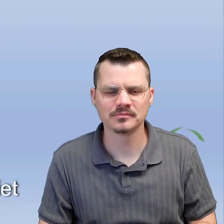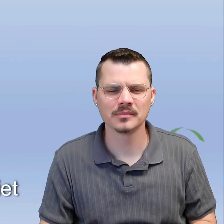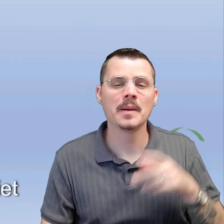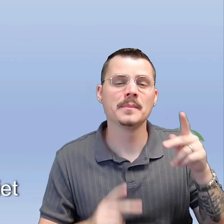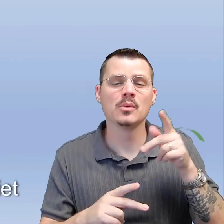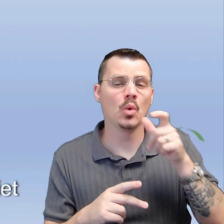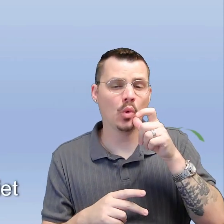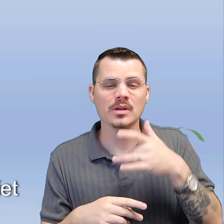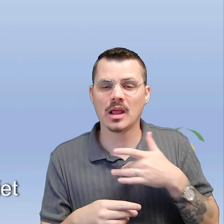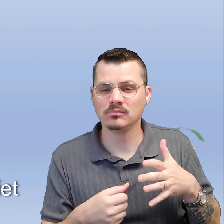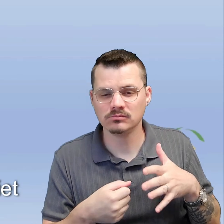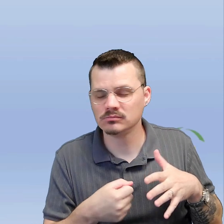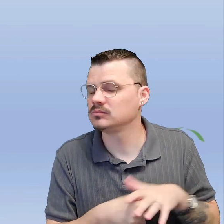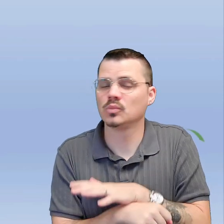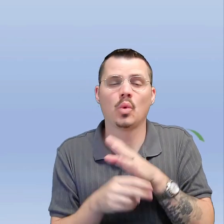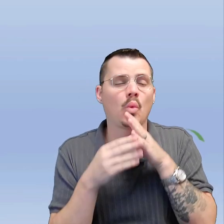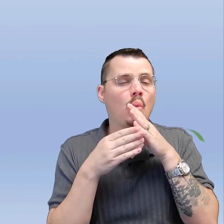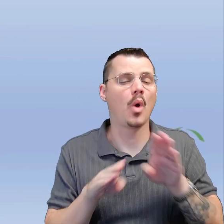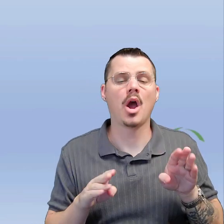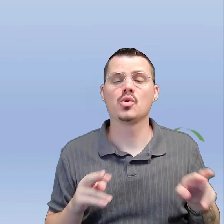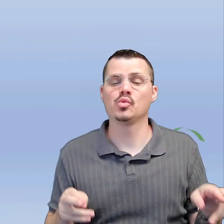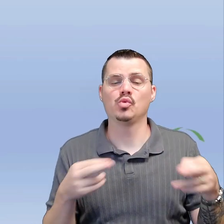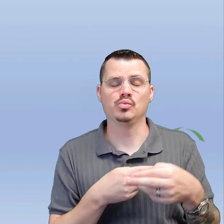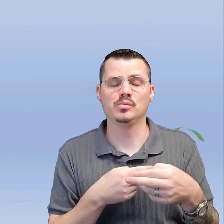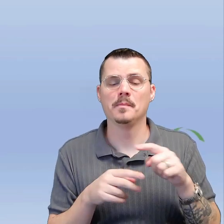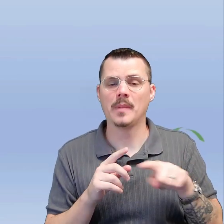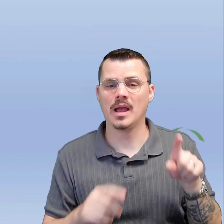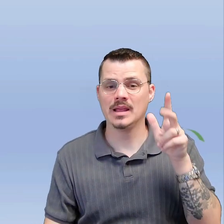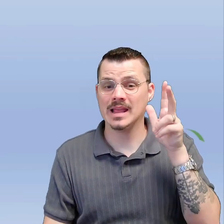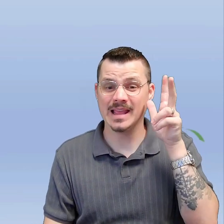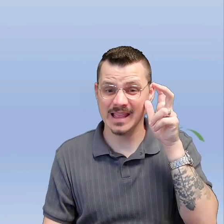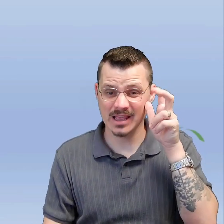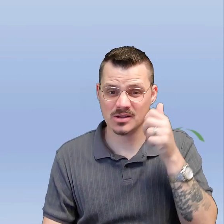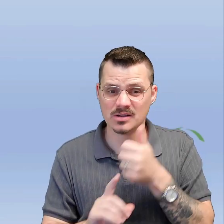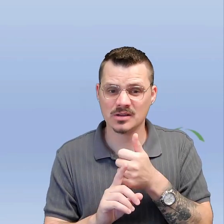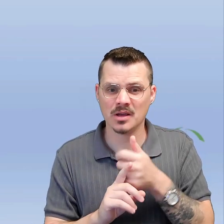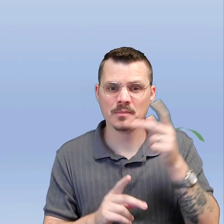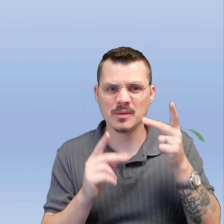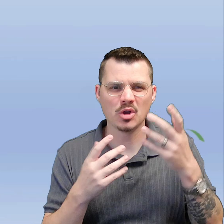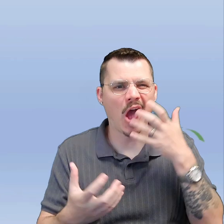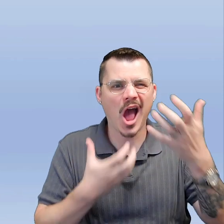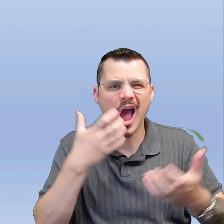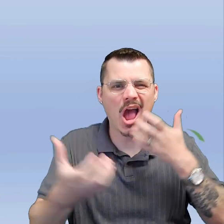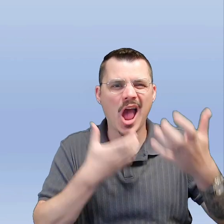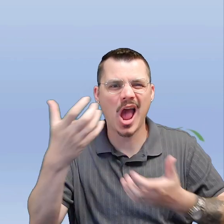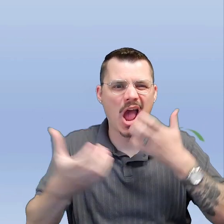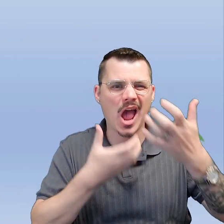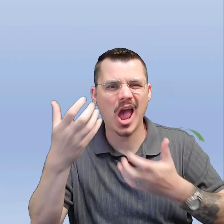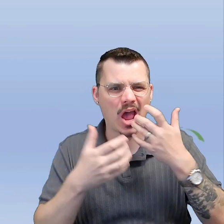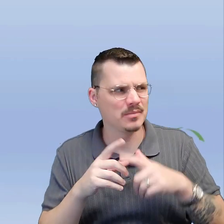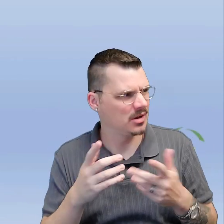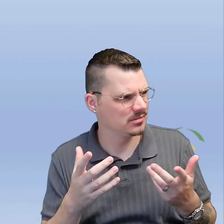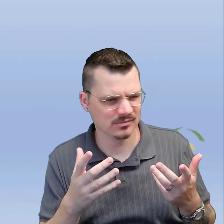People that are in an absolutely quiet, empty room and are hearing crowds of people yelling at